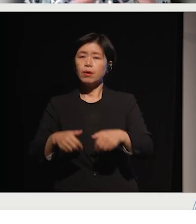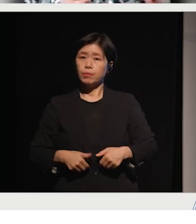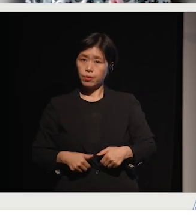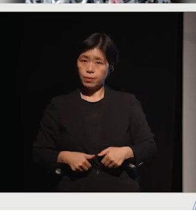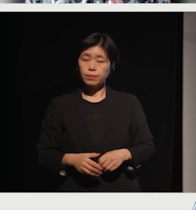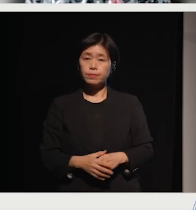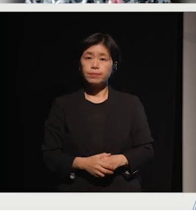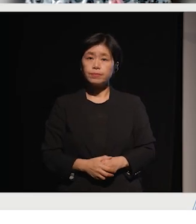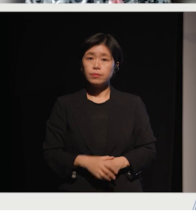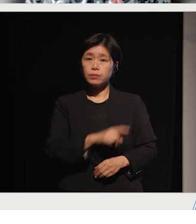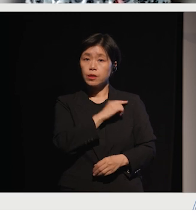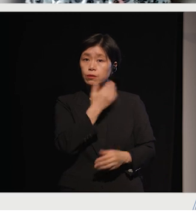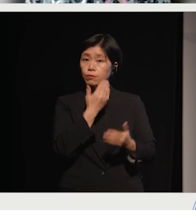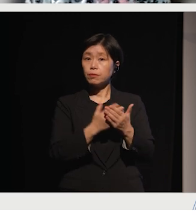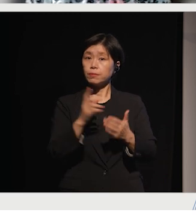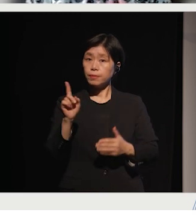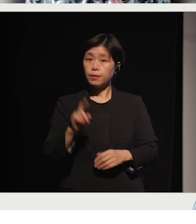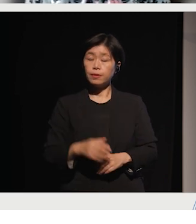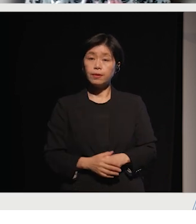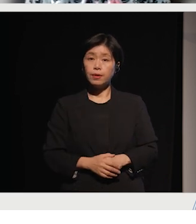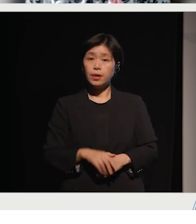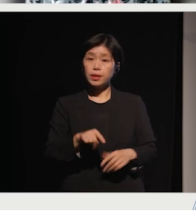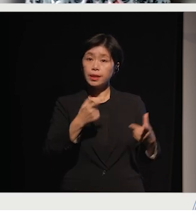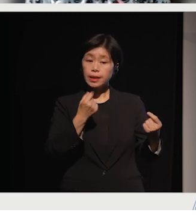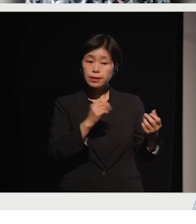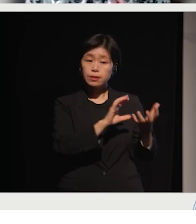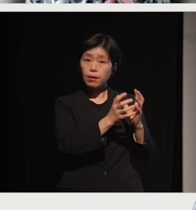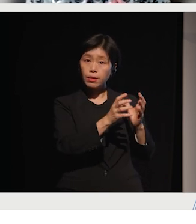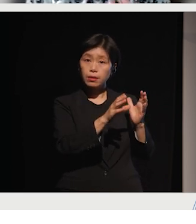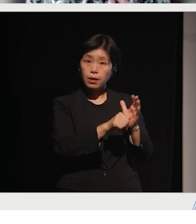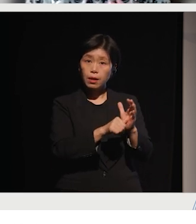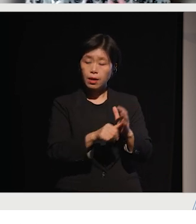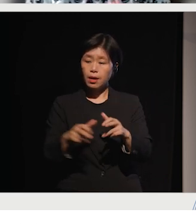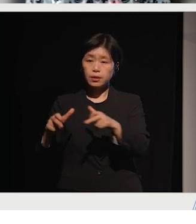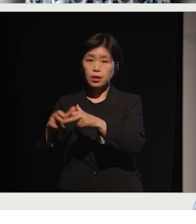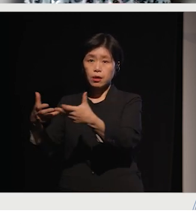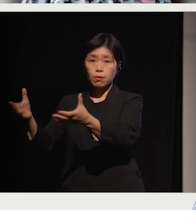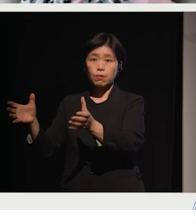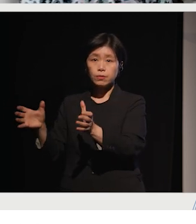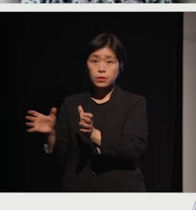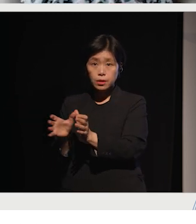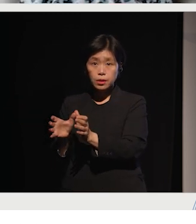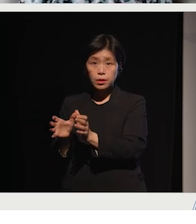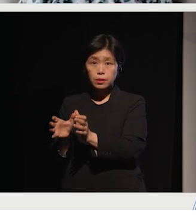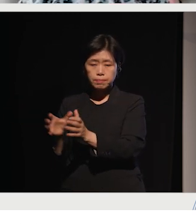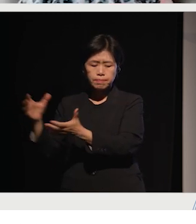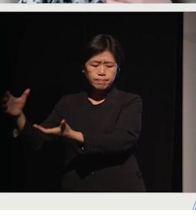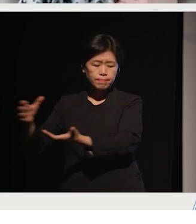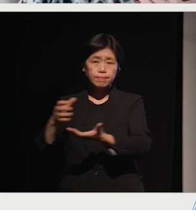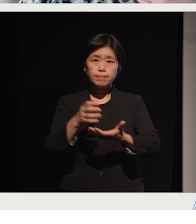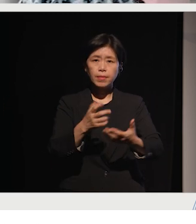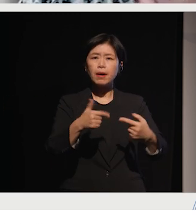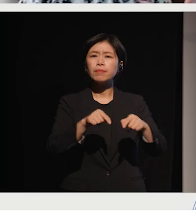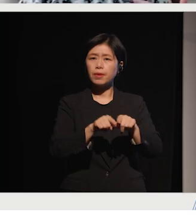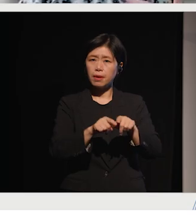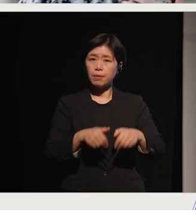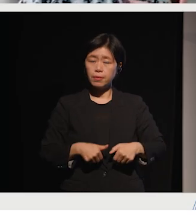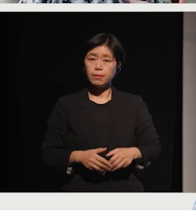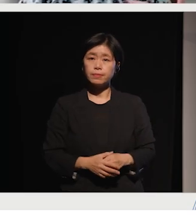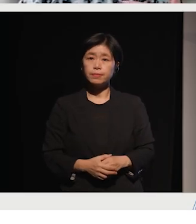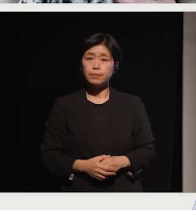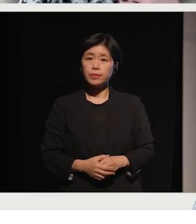have disability community at the center of those conversations, as I've said. So a user expert is a person who's